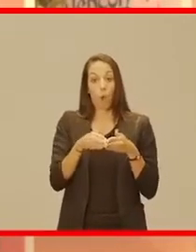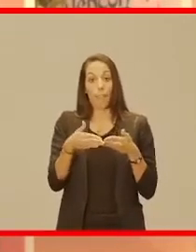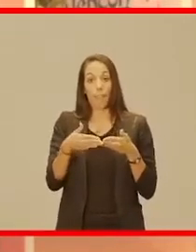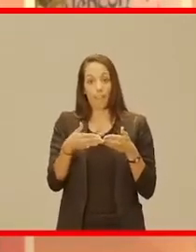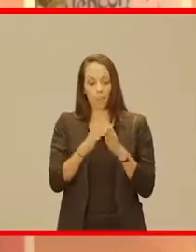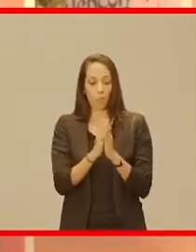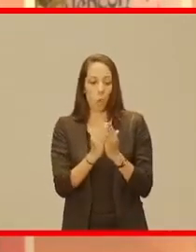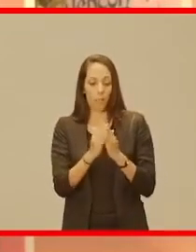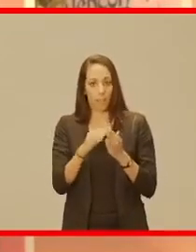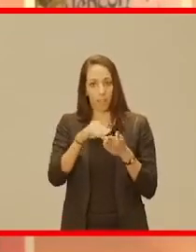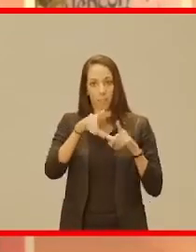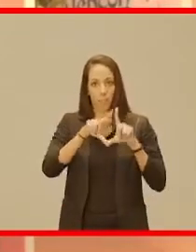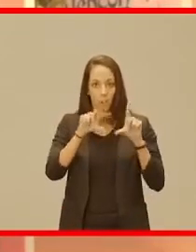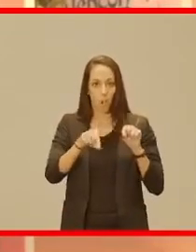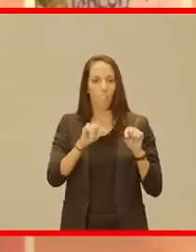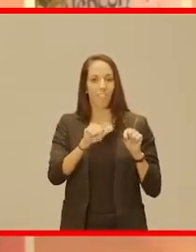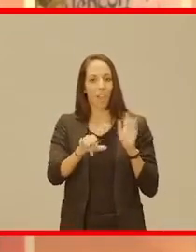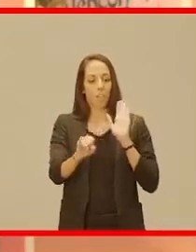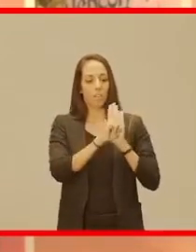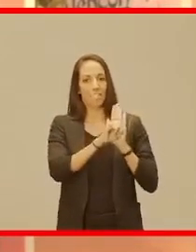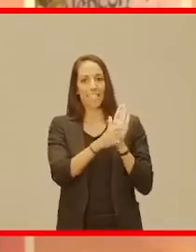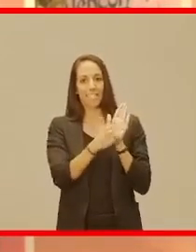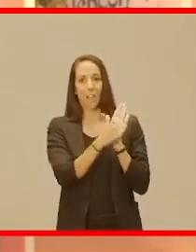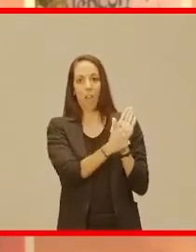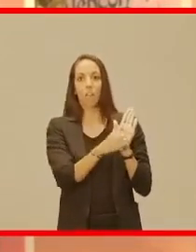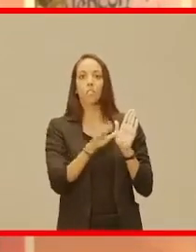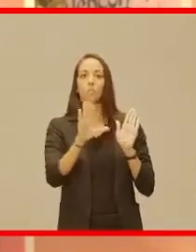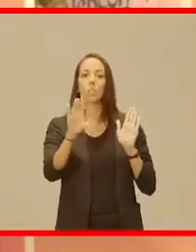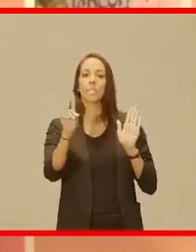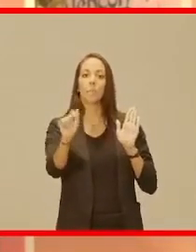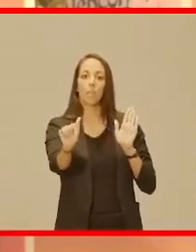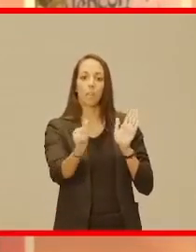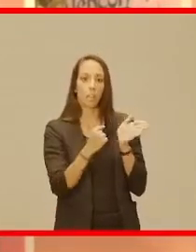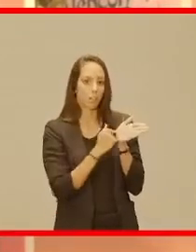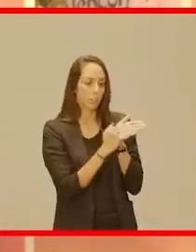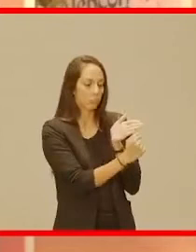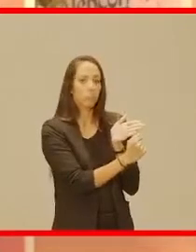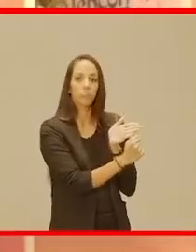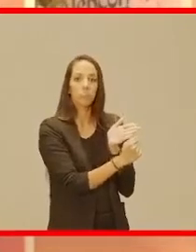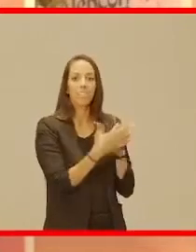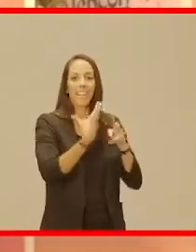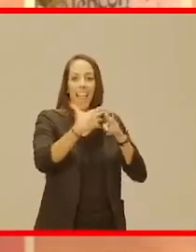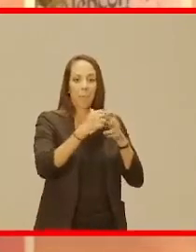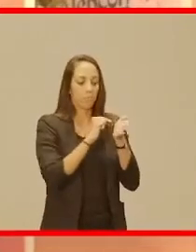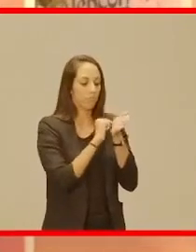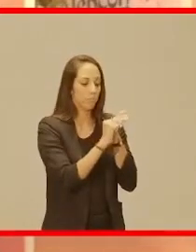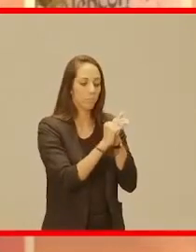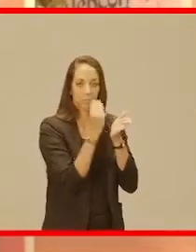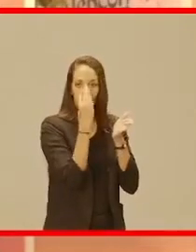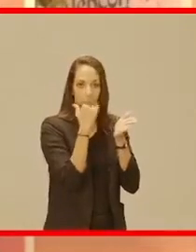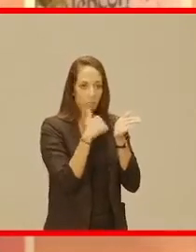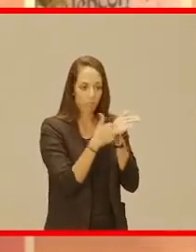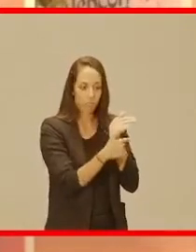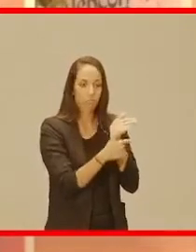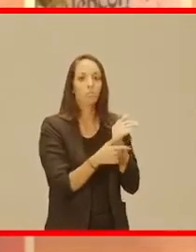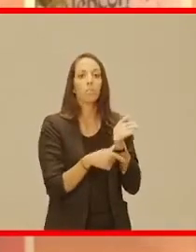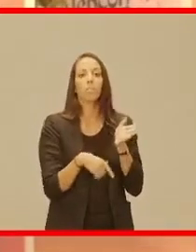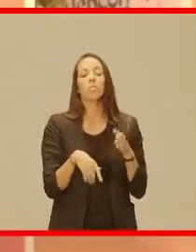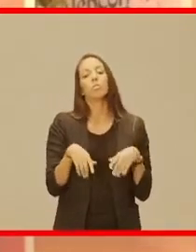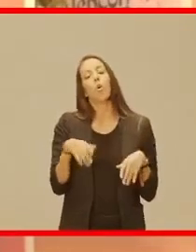identification of what type of disability that person has. Right. So if a person who has more invisible or